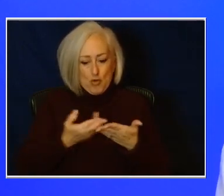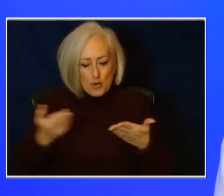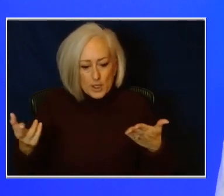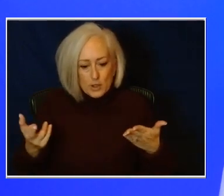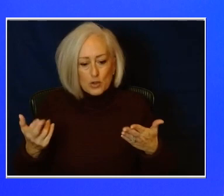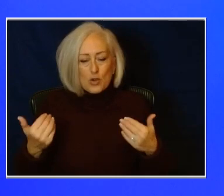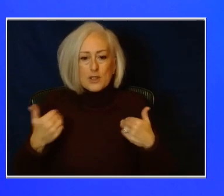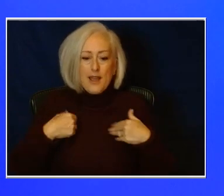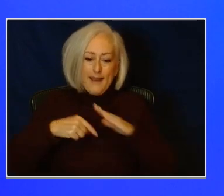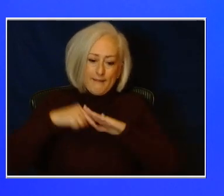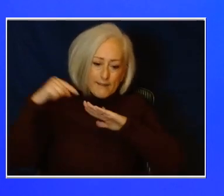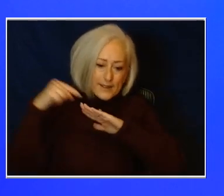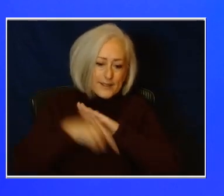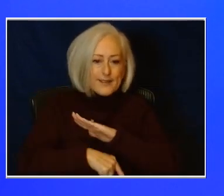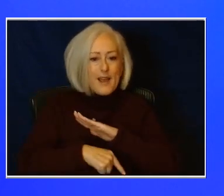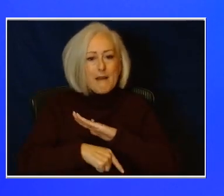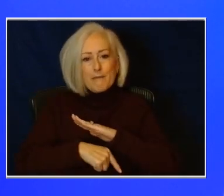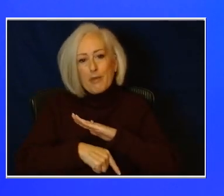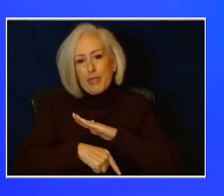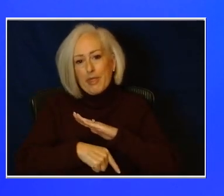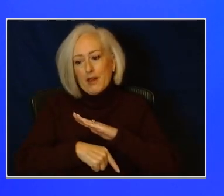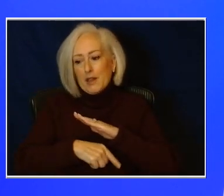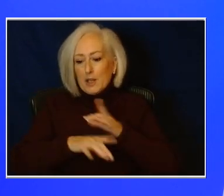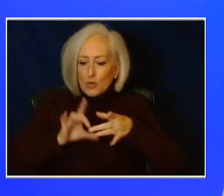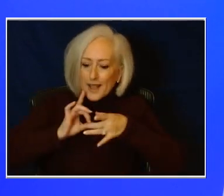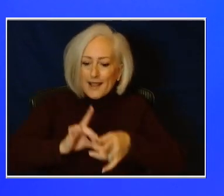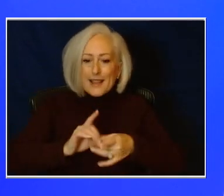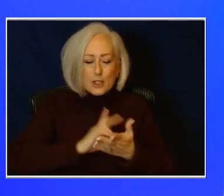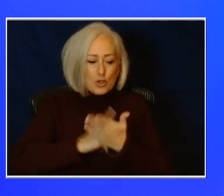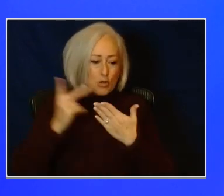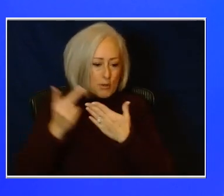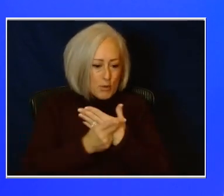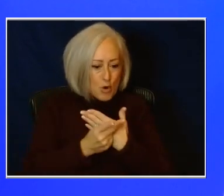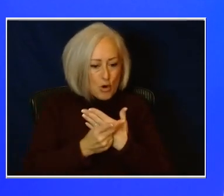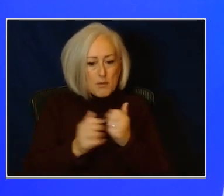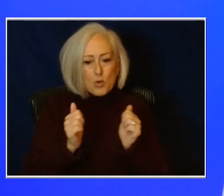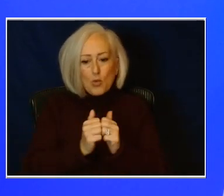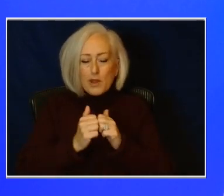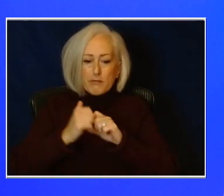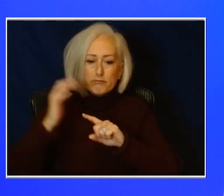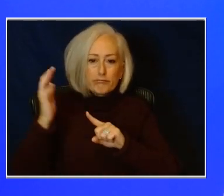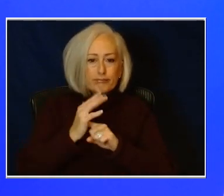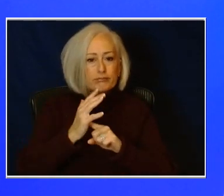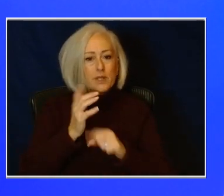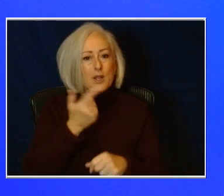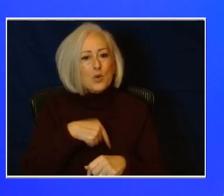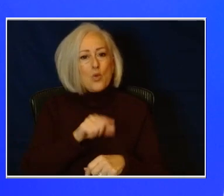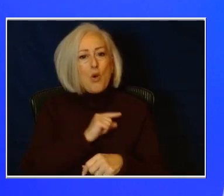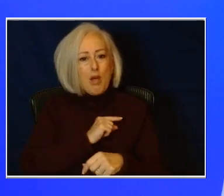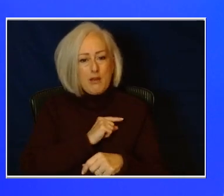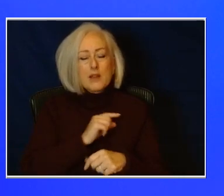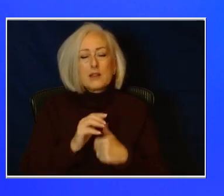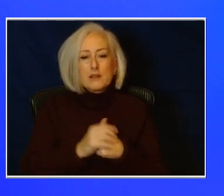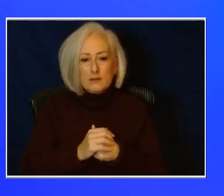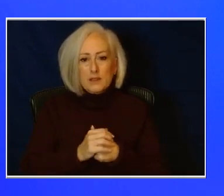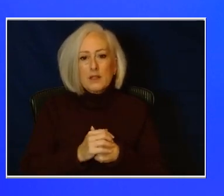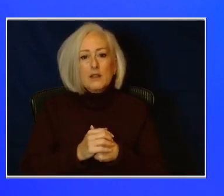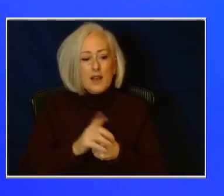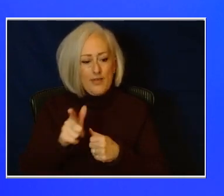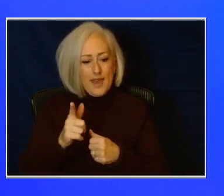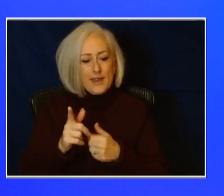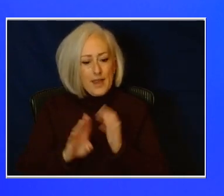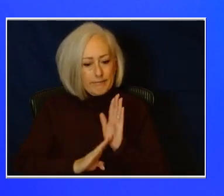breadth of their program and the quality of people there, that they can build their careers, and